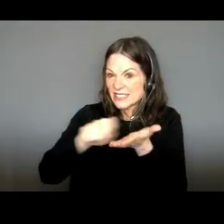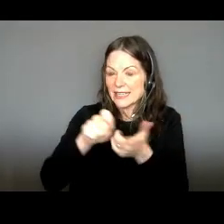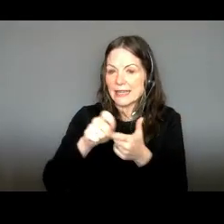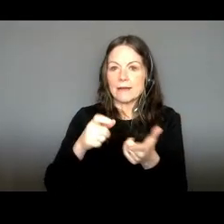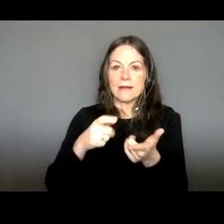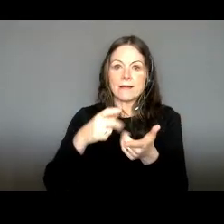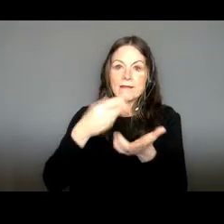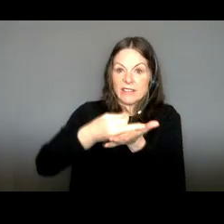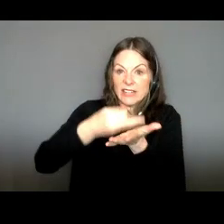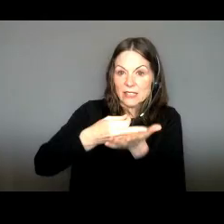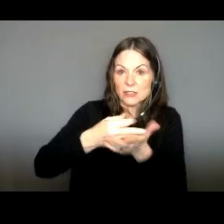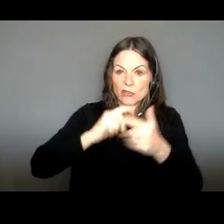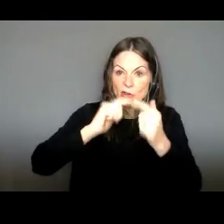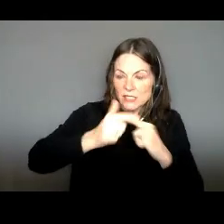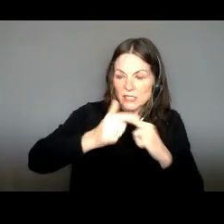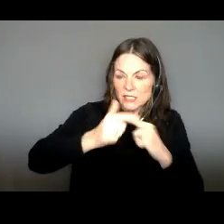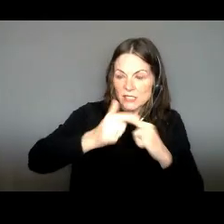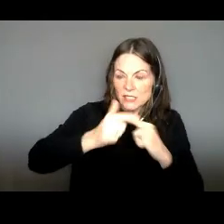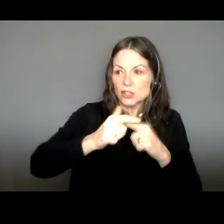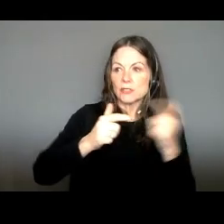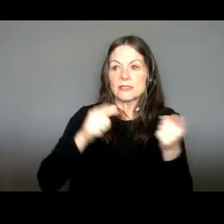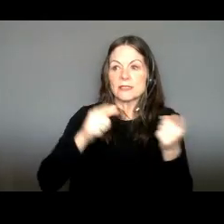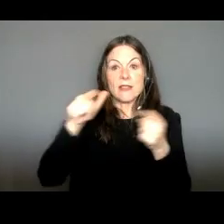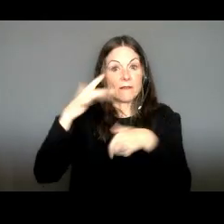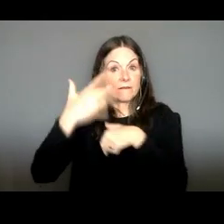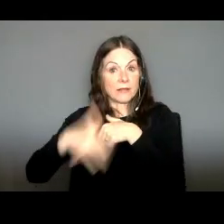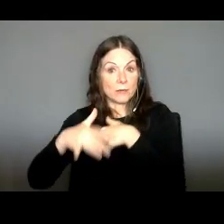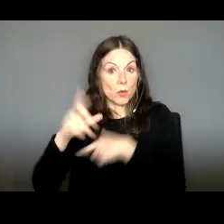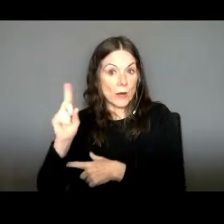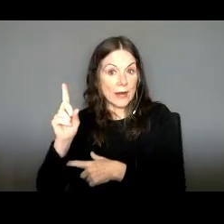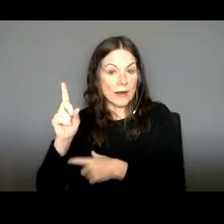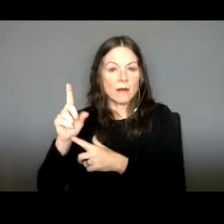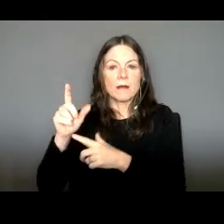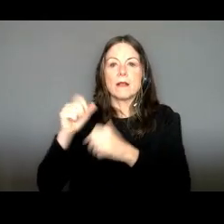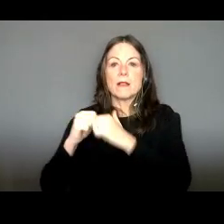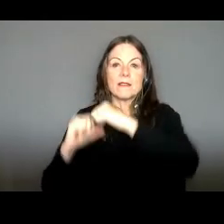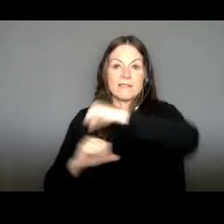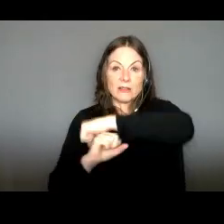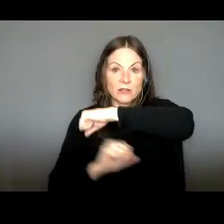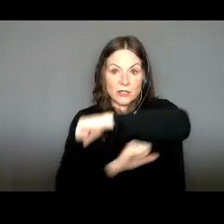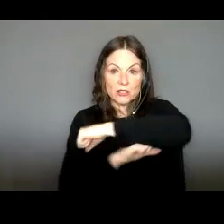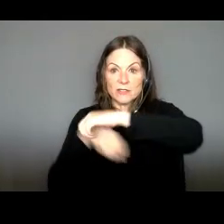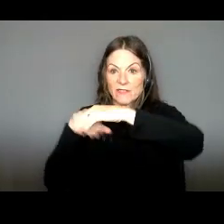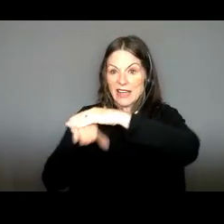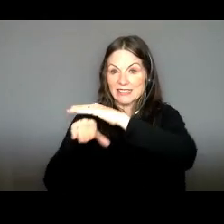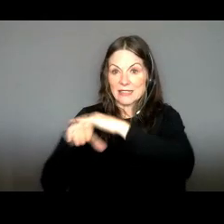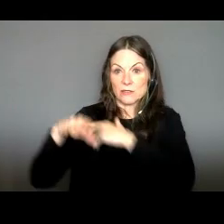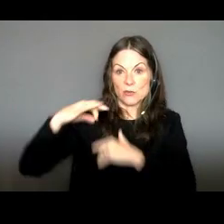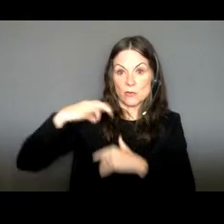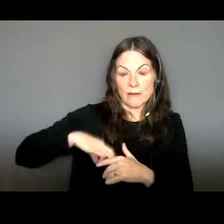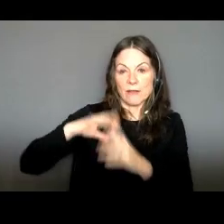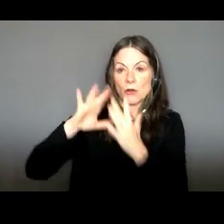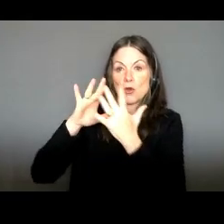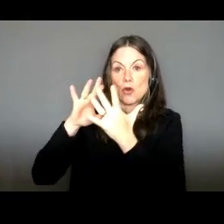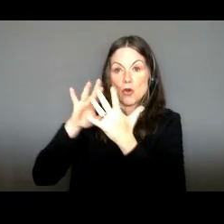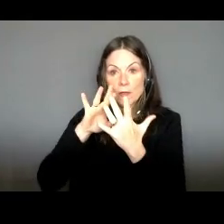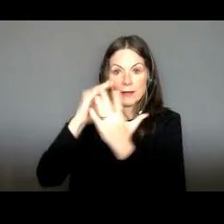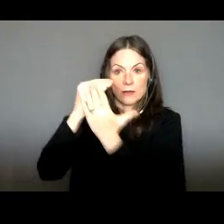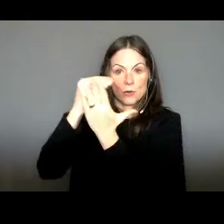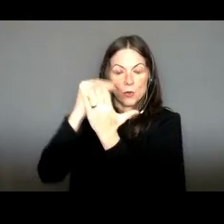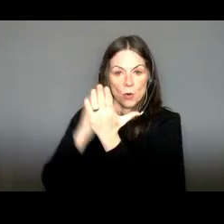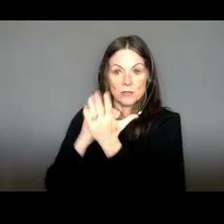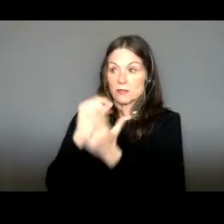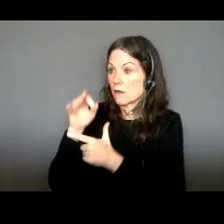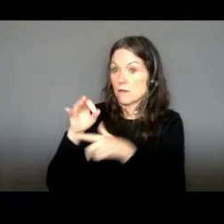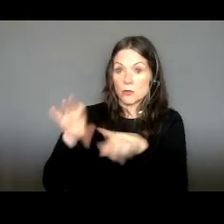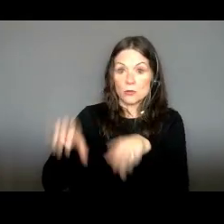benefits Wayfinder, are available through the Foundations of Access to Benefits online course. If you have not taken this